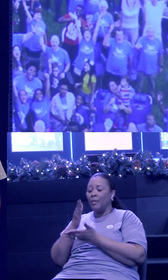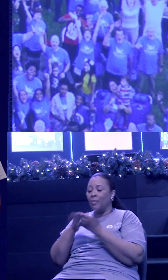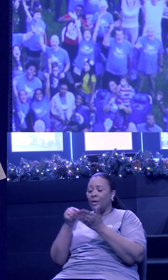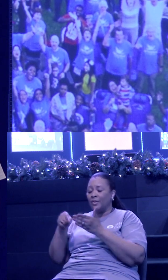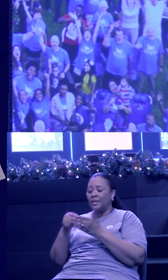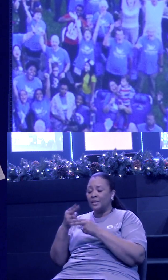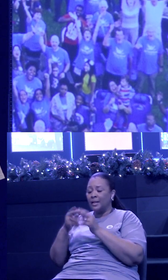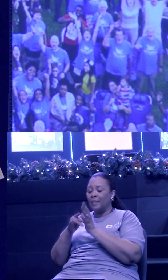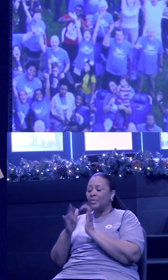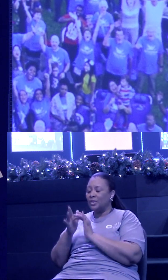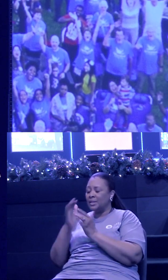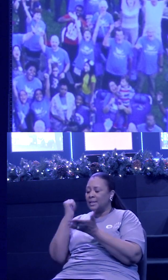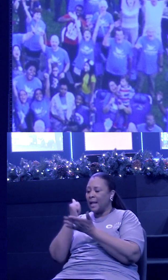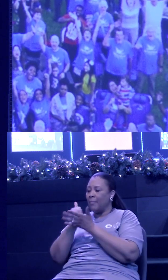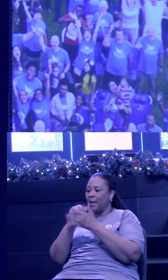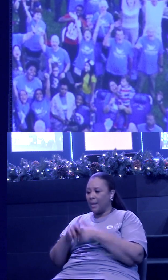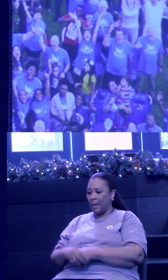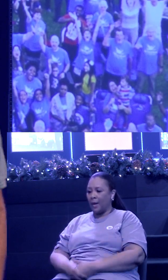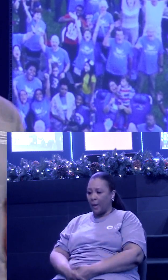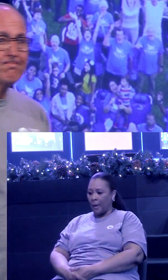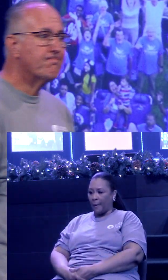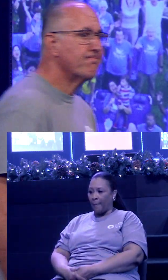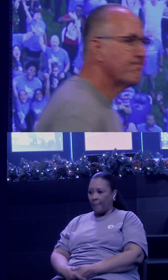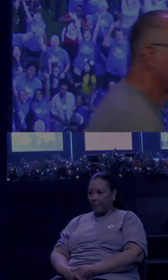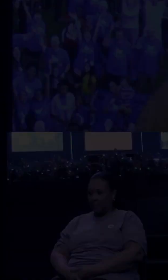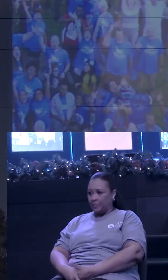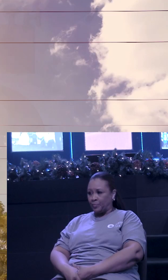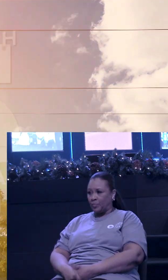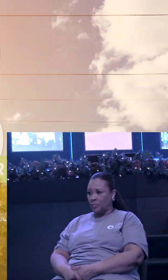this in Christ's name. Amen.